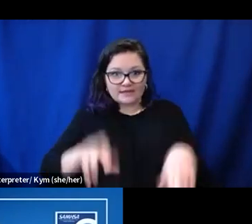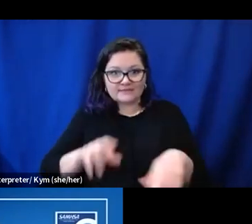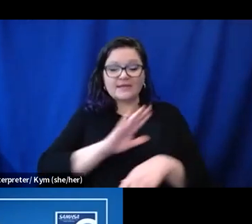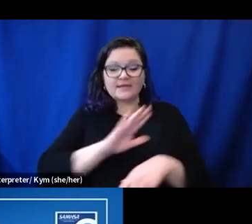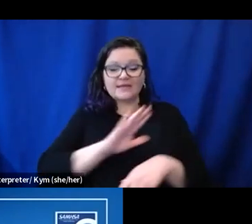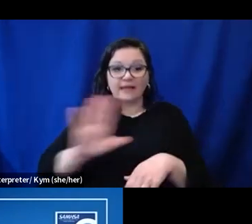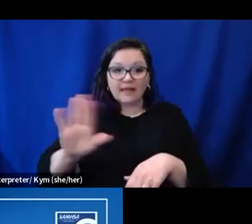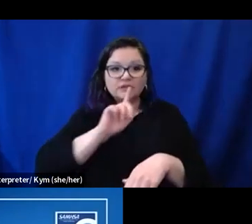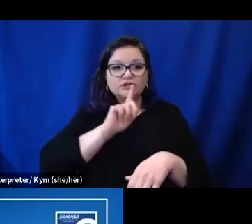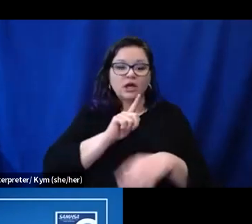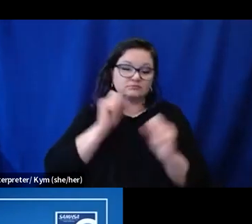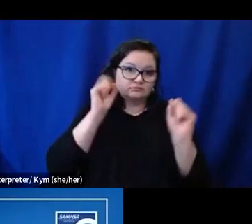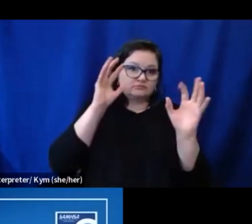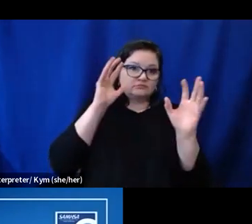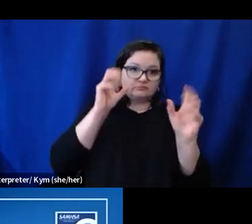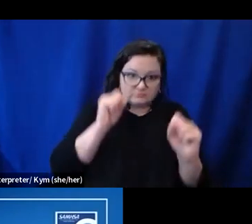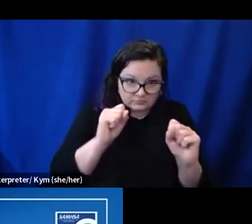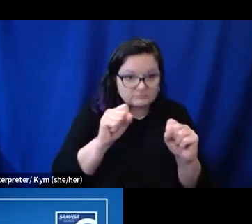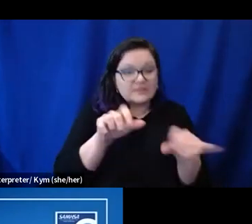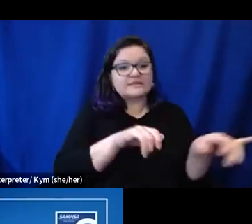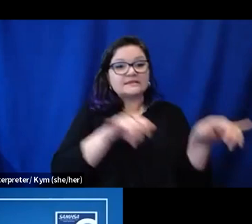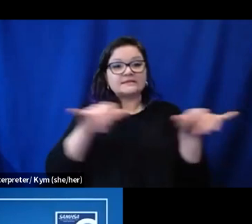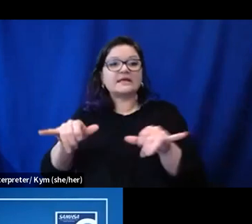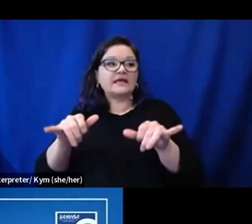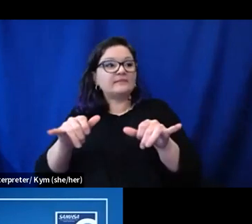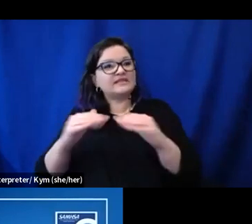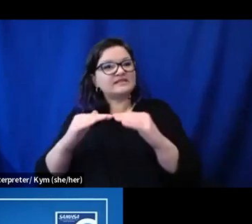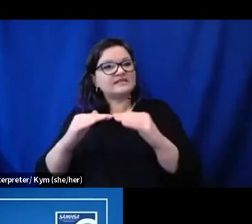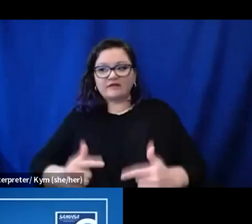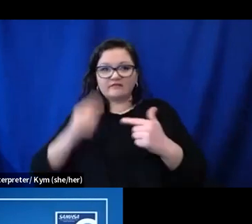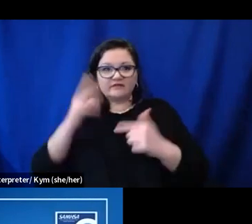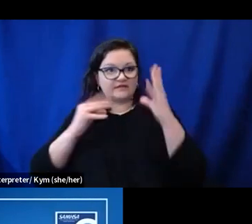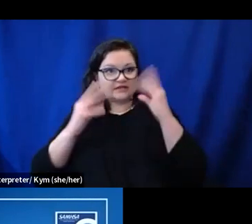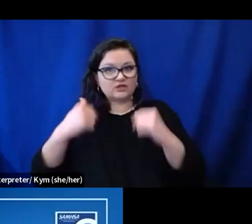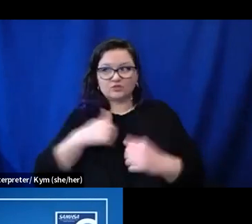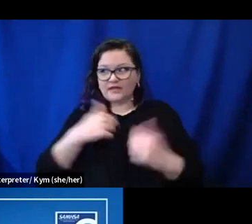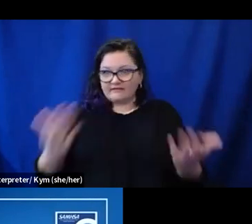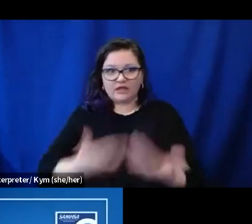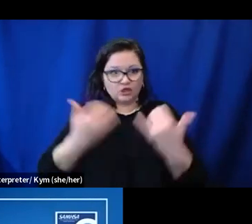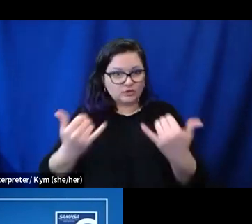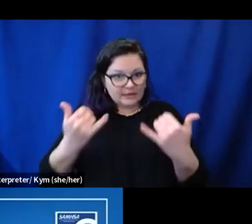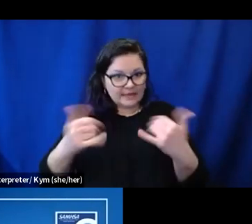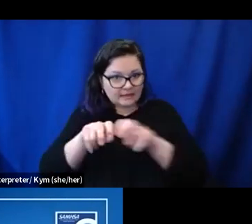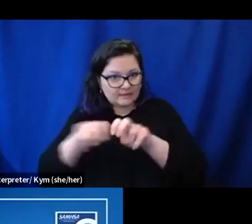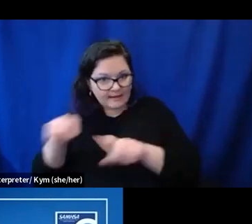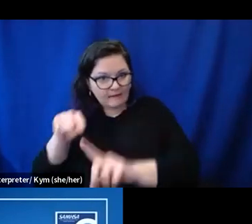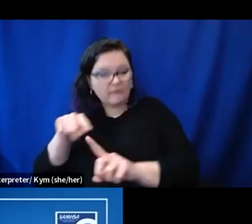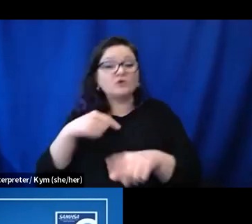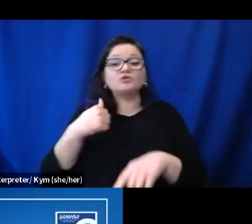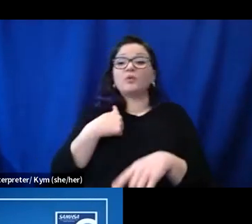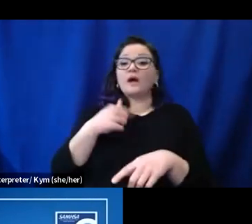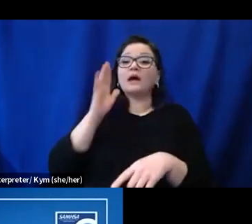as incredible as the level of lived experience that we have on this panel today. So I am going to